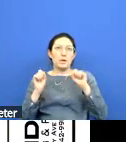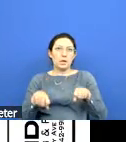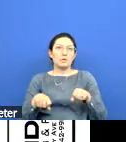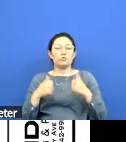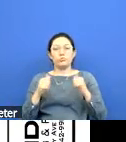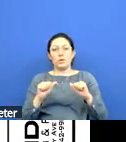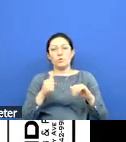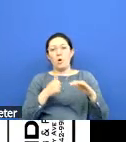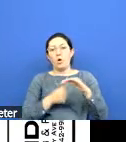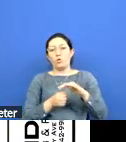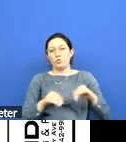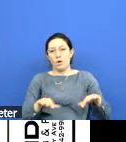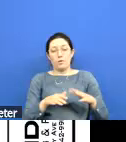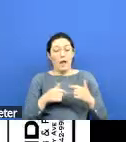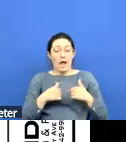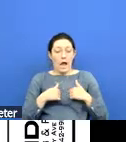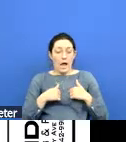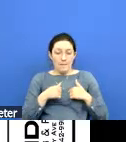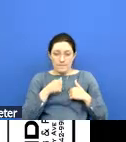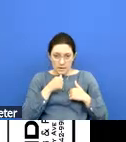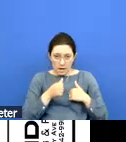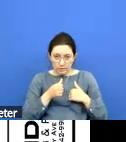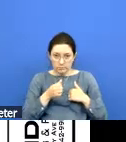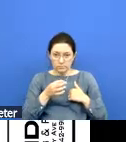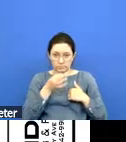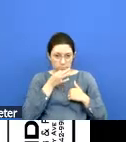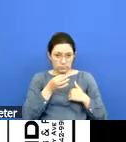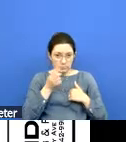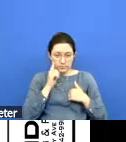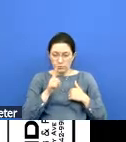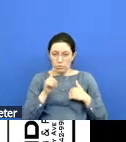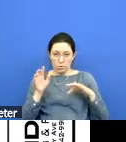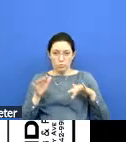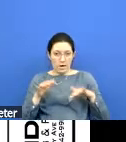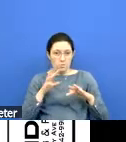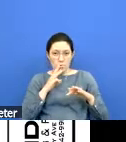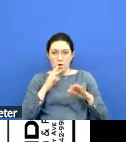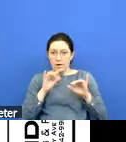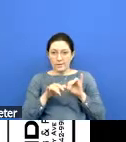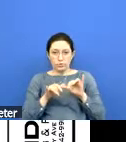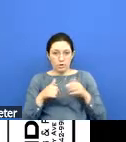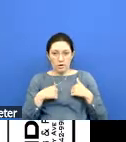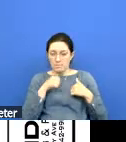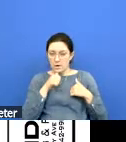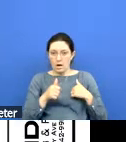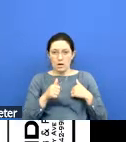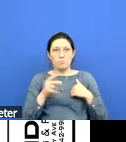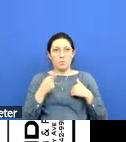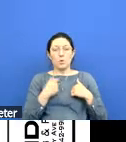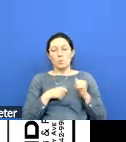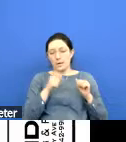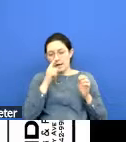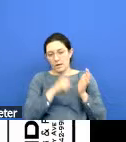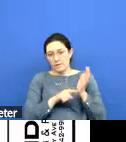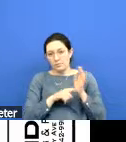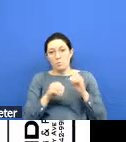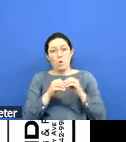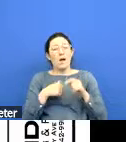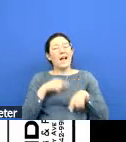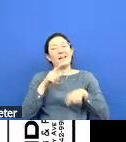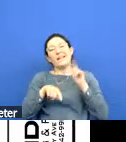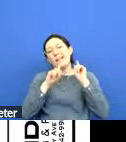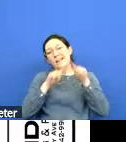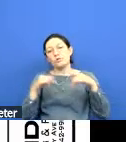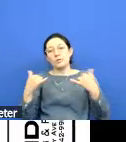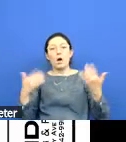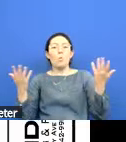again, I'm not a stormwater engineer. Someone's going to take a look at that, but we can certainly investigate that. So I can't give you the answer as to